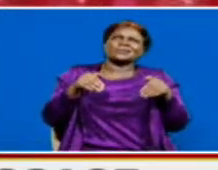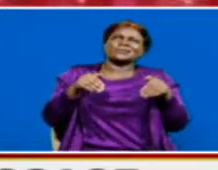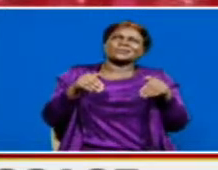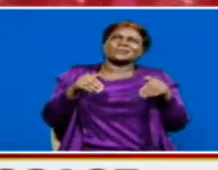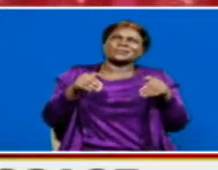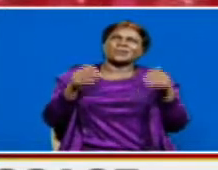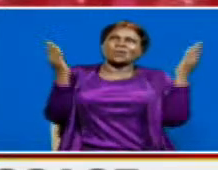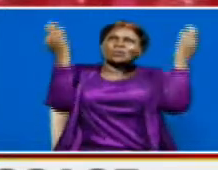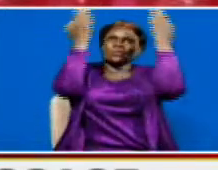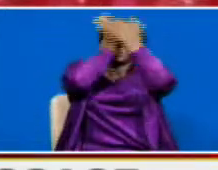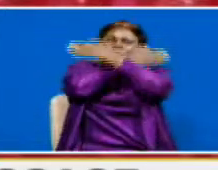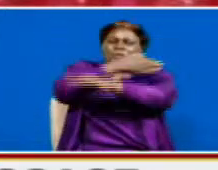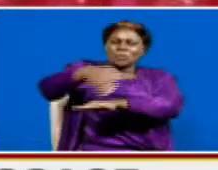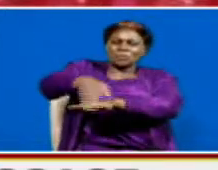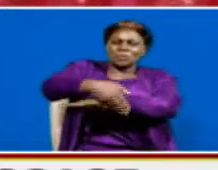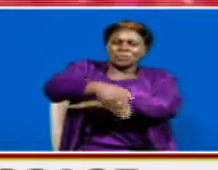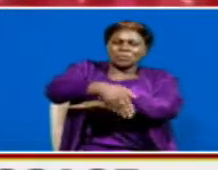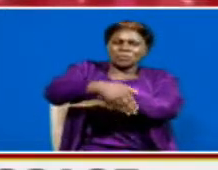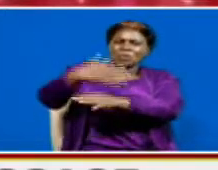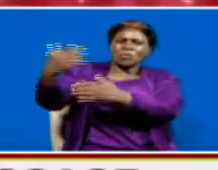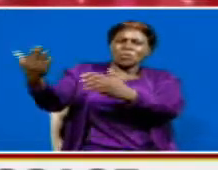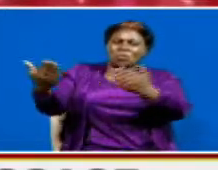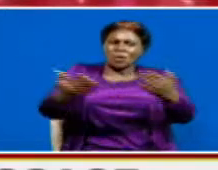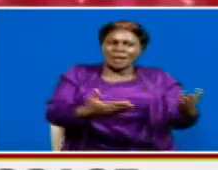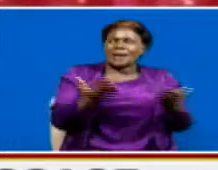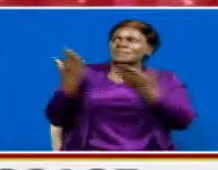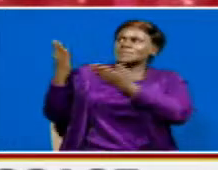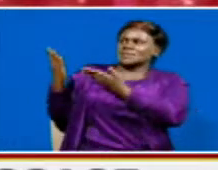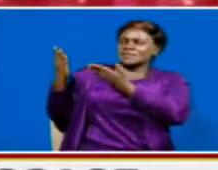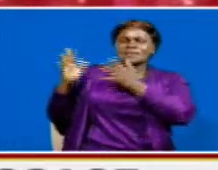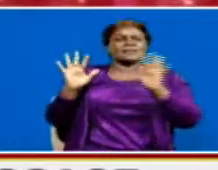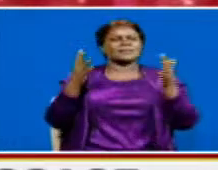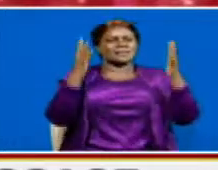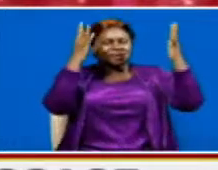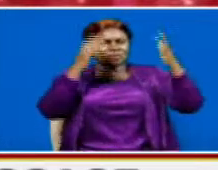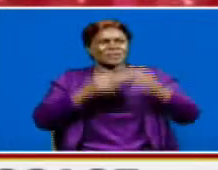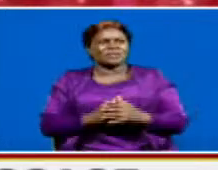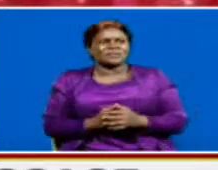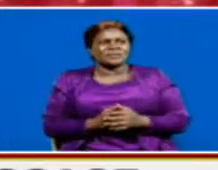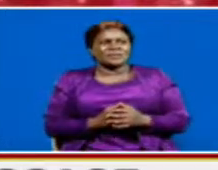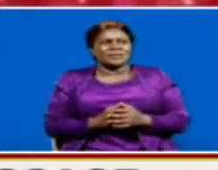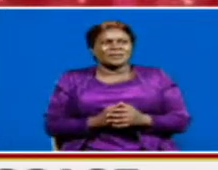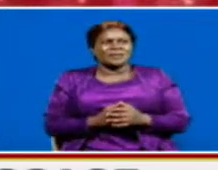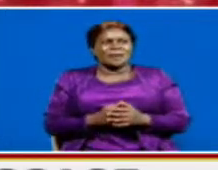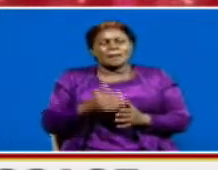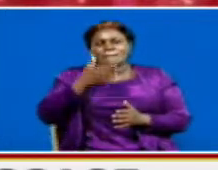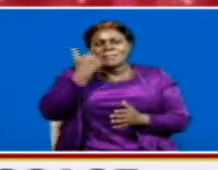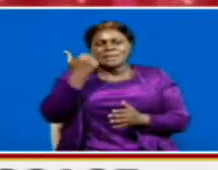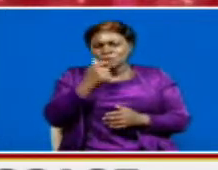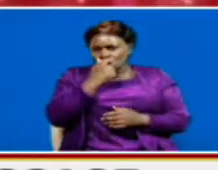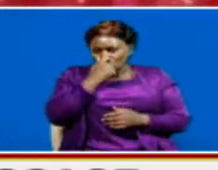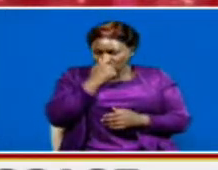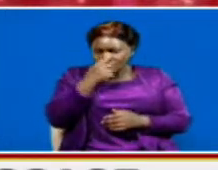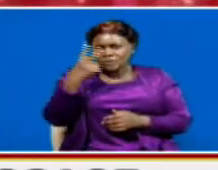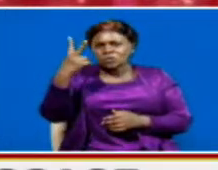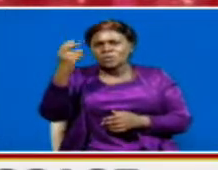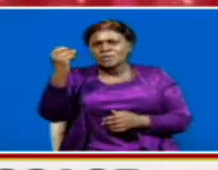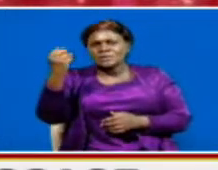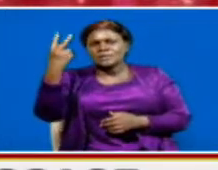for midnight. Welcome to this celebration and my very best wishes in